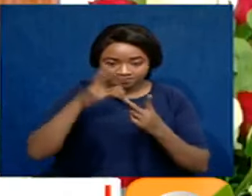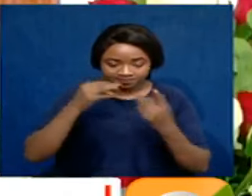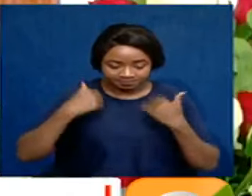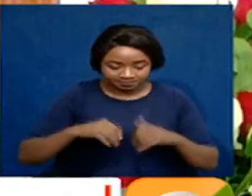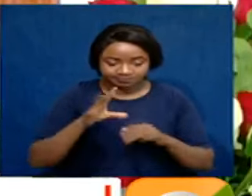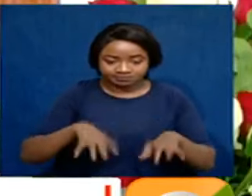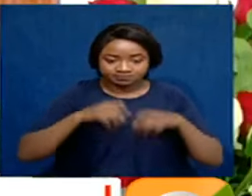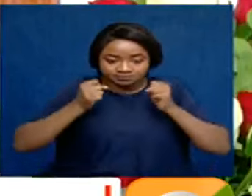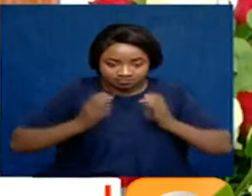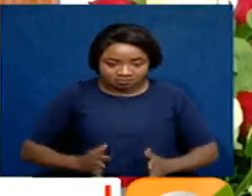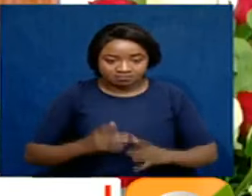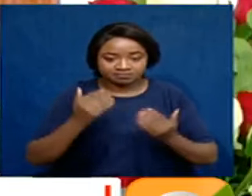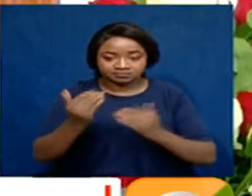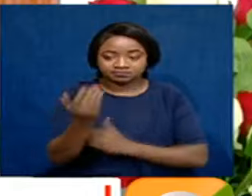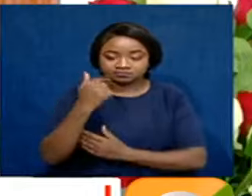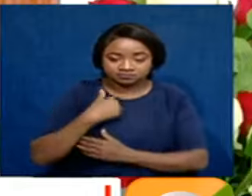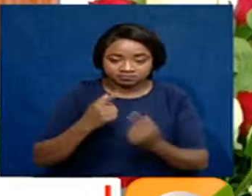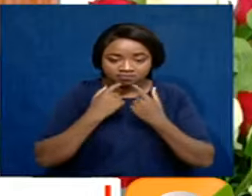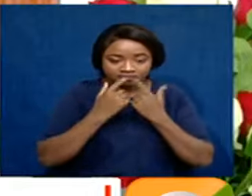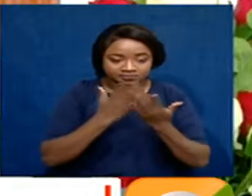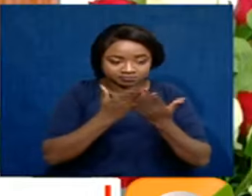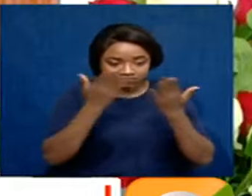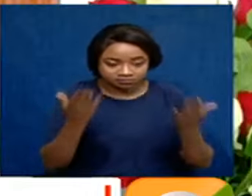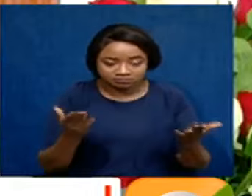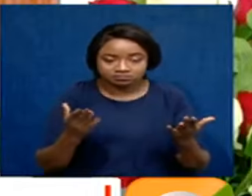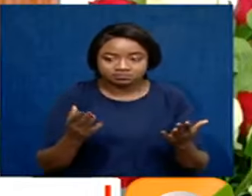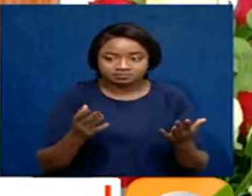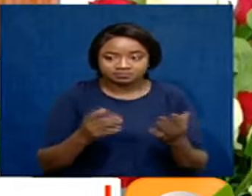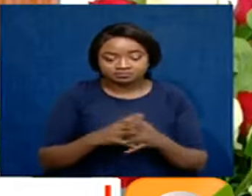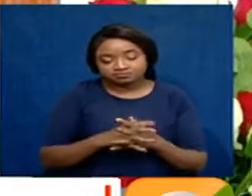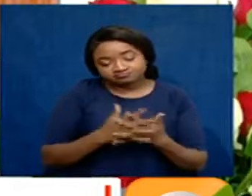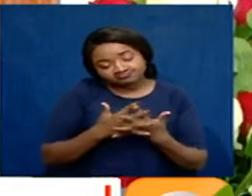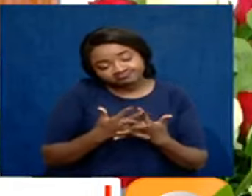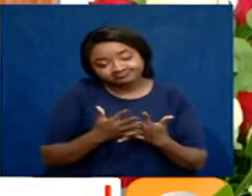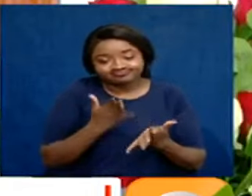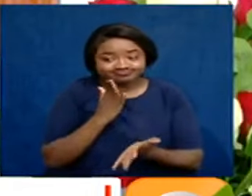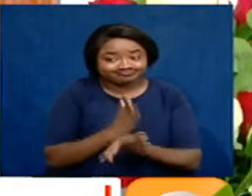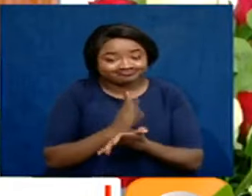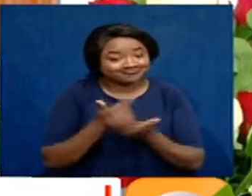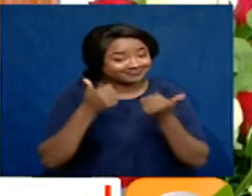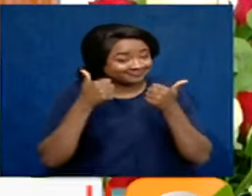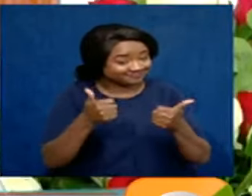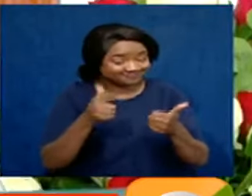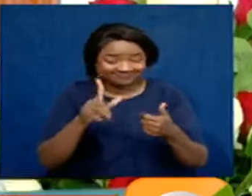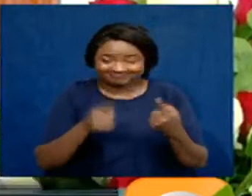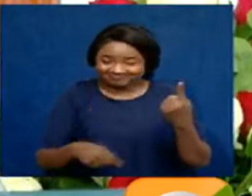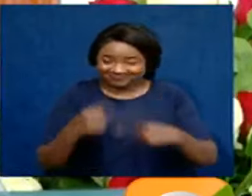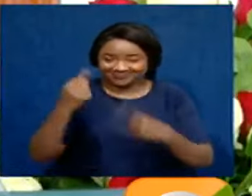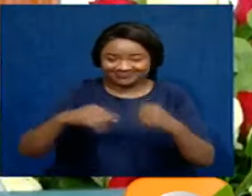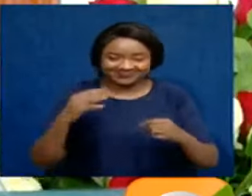asked me to convey to all of you that while it is very good to win trophies in such